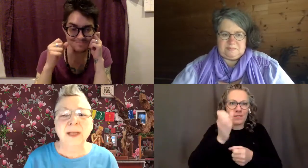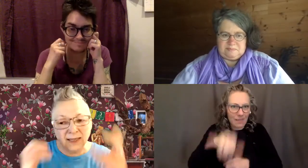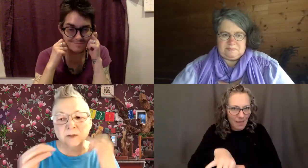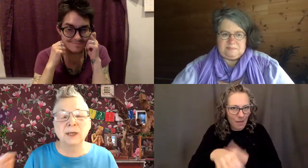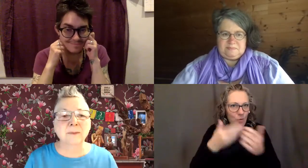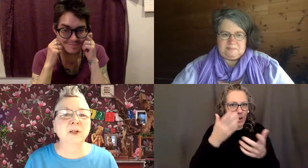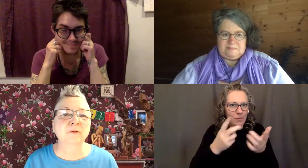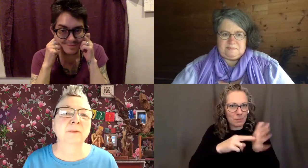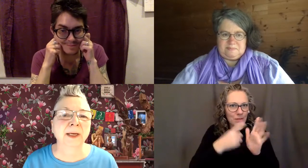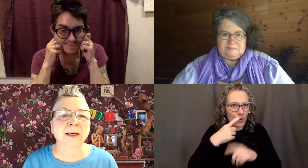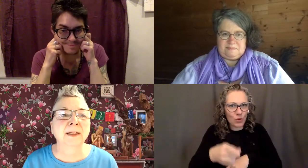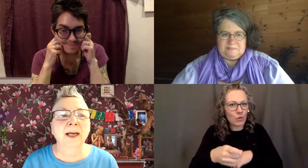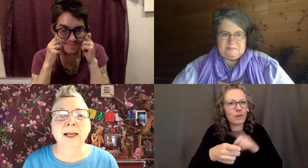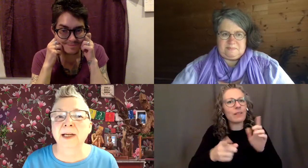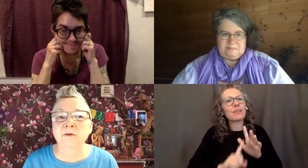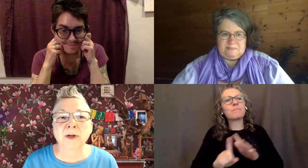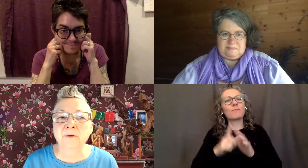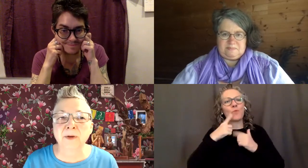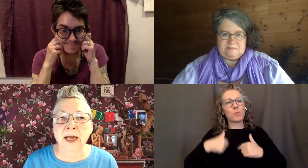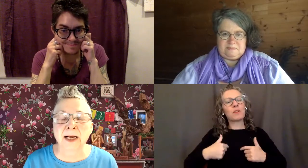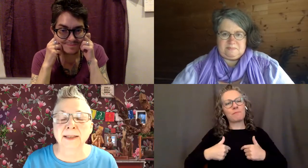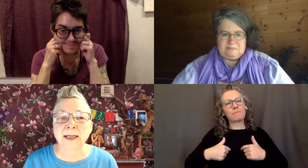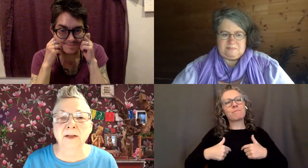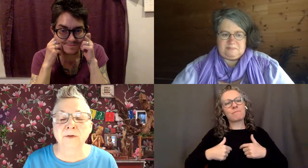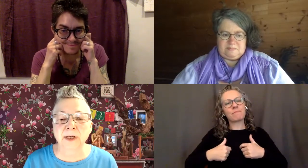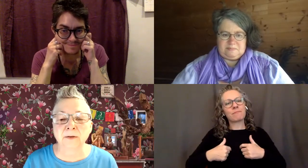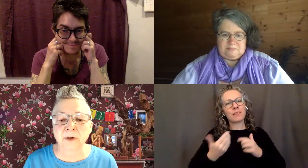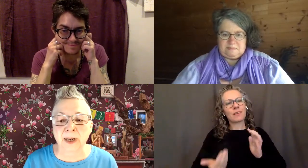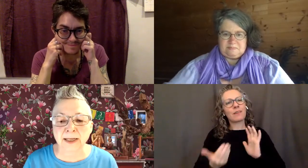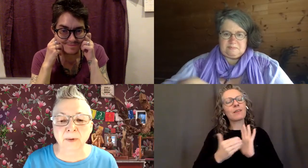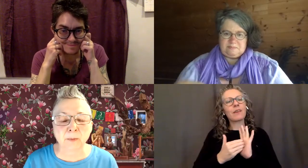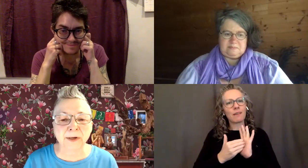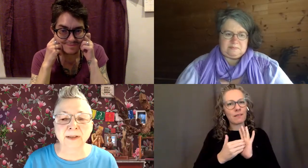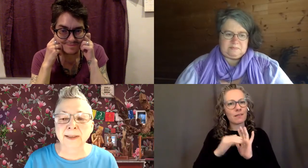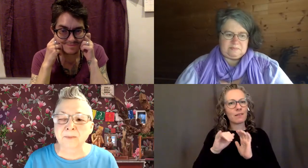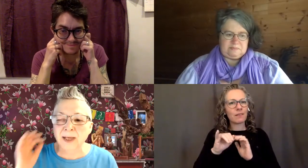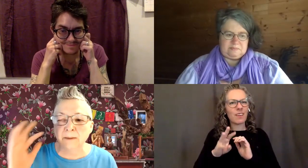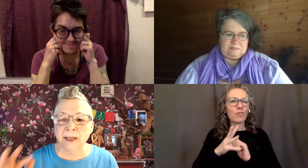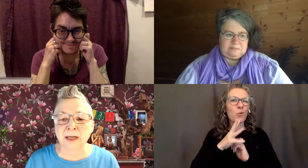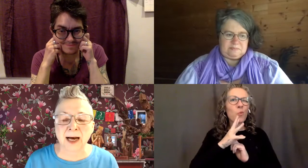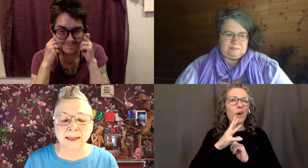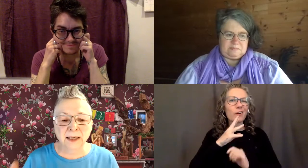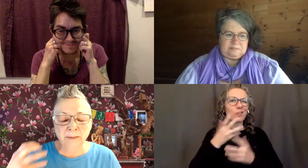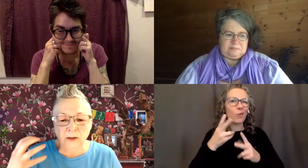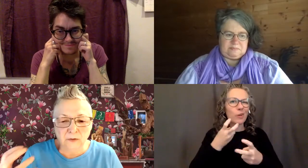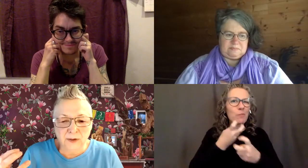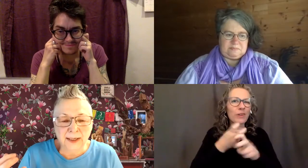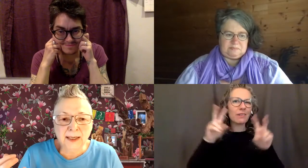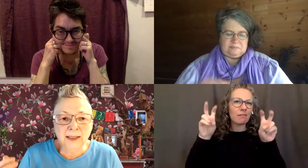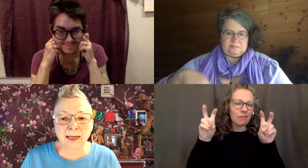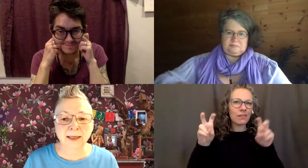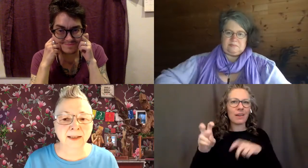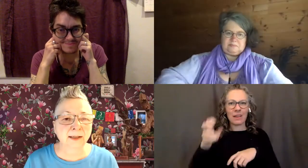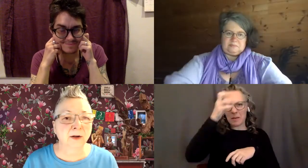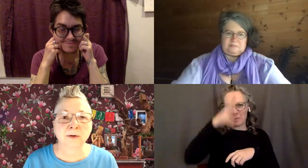to you. That's what comes up for me. And if like I said, if the well has been poisoned and a male God makes you feel